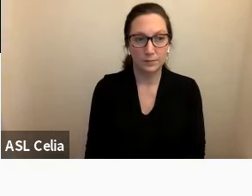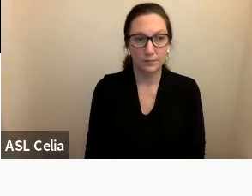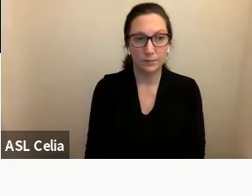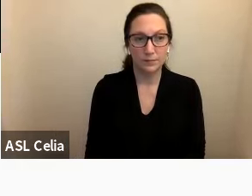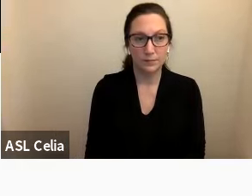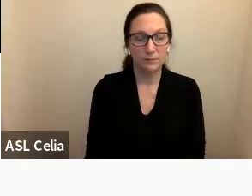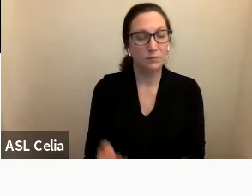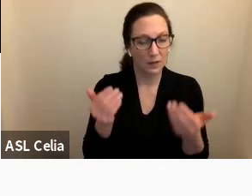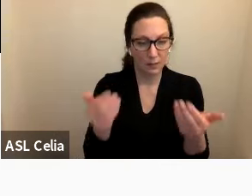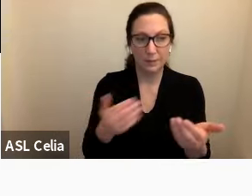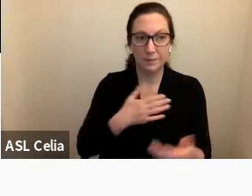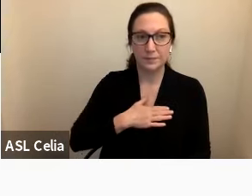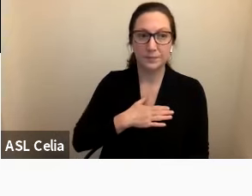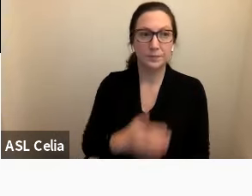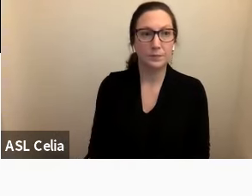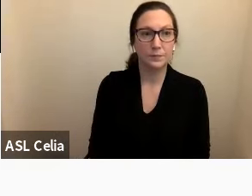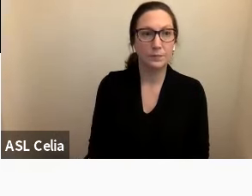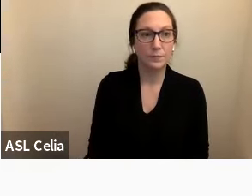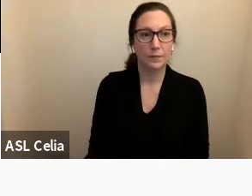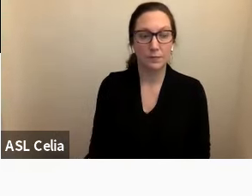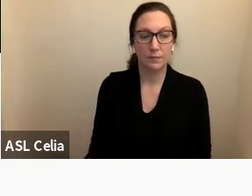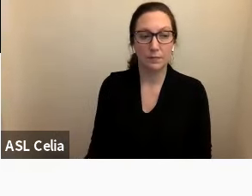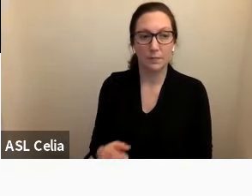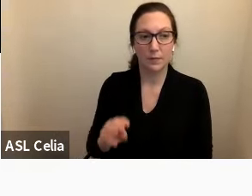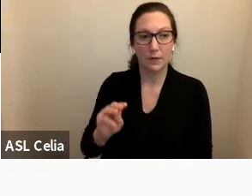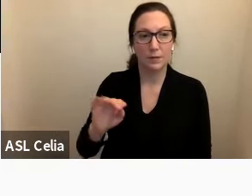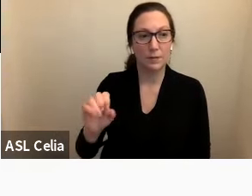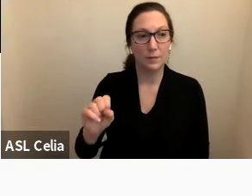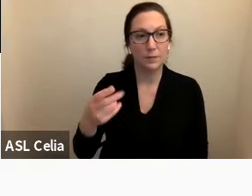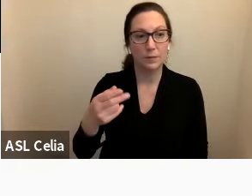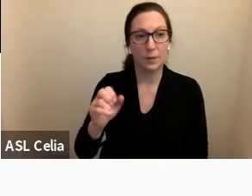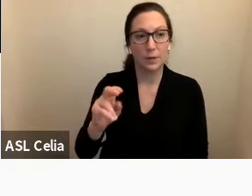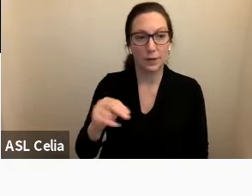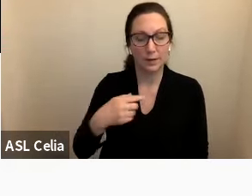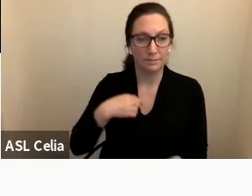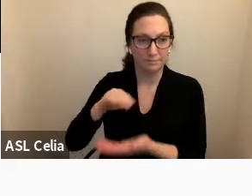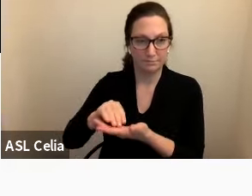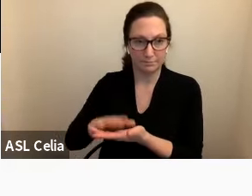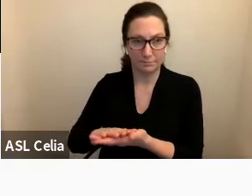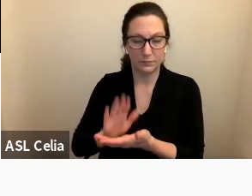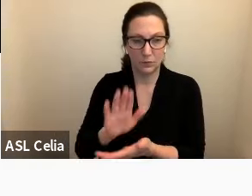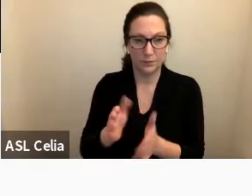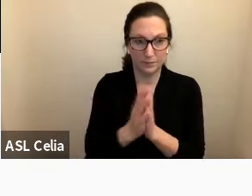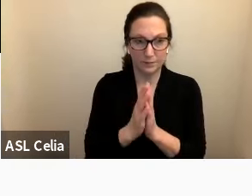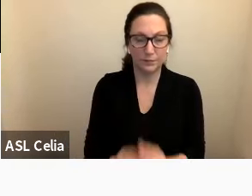But go ahead, go on. Yeah, sorry, I'm just writing myself a note.